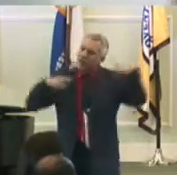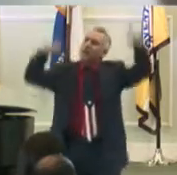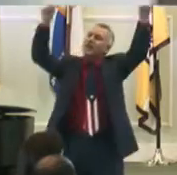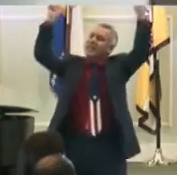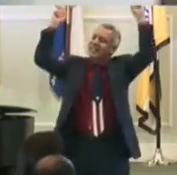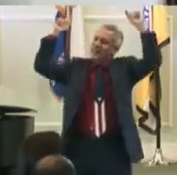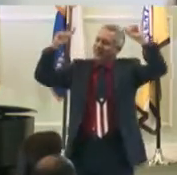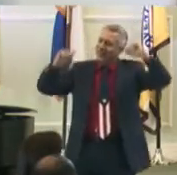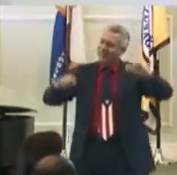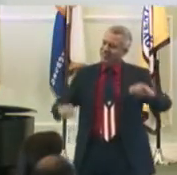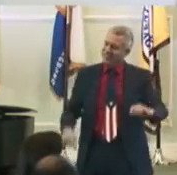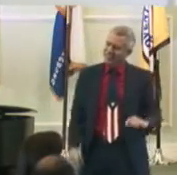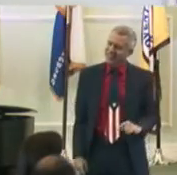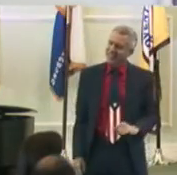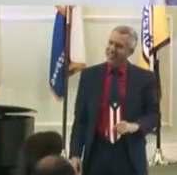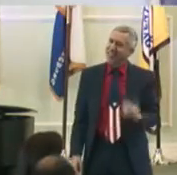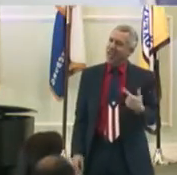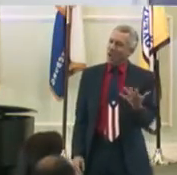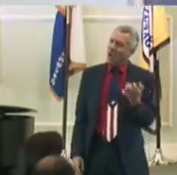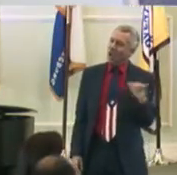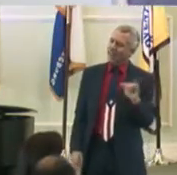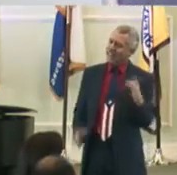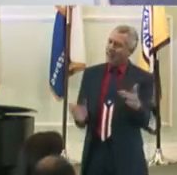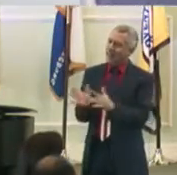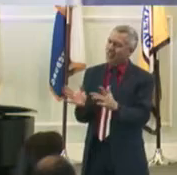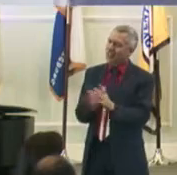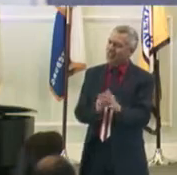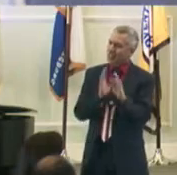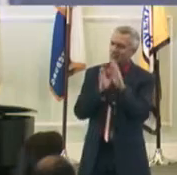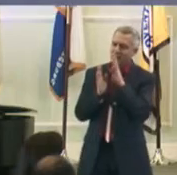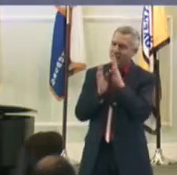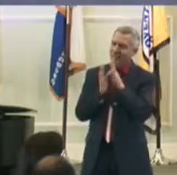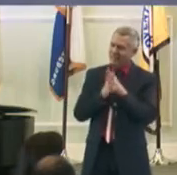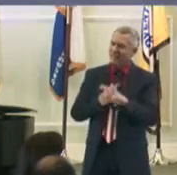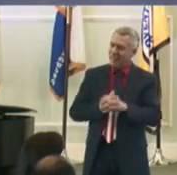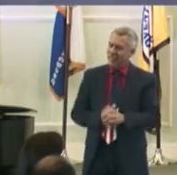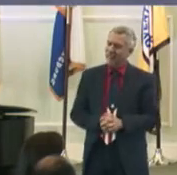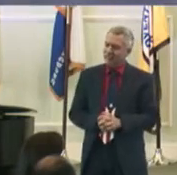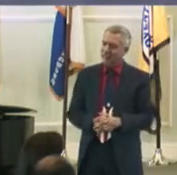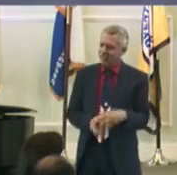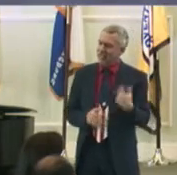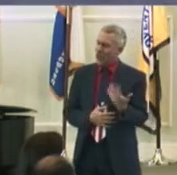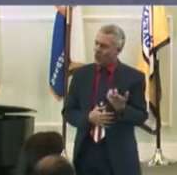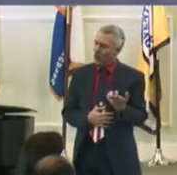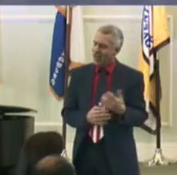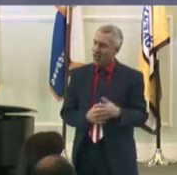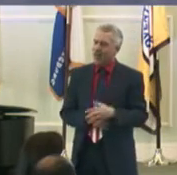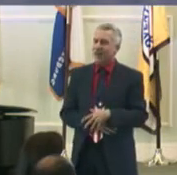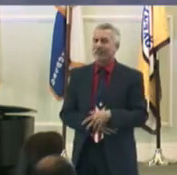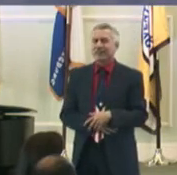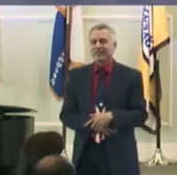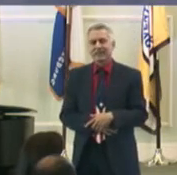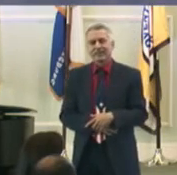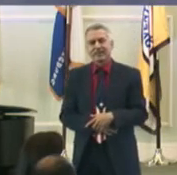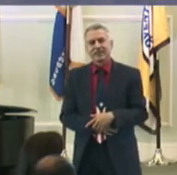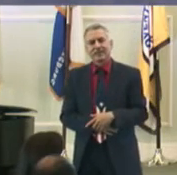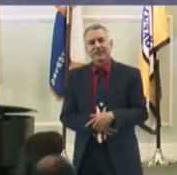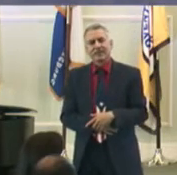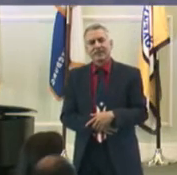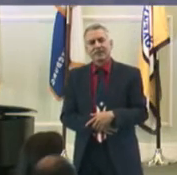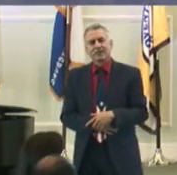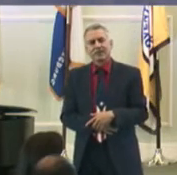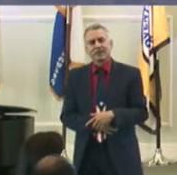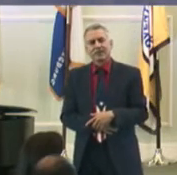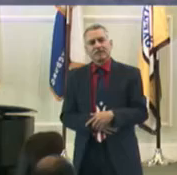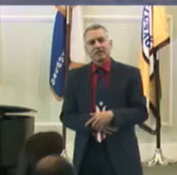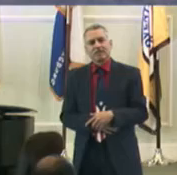connect like that, then my ministry will be powerful. That's a meaningful thought. I think that's a good thought for today. And